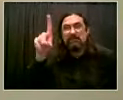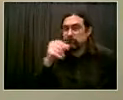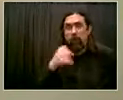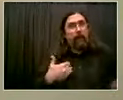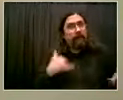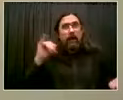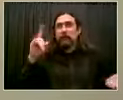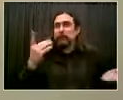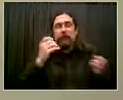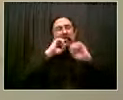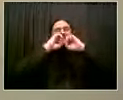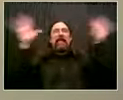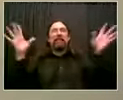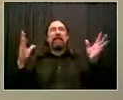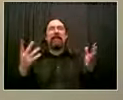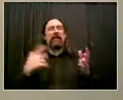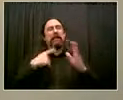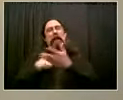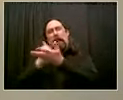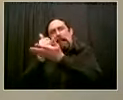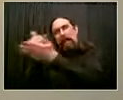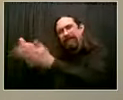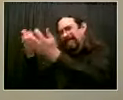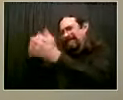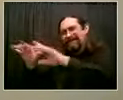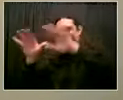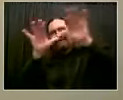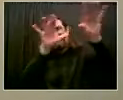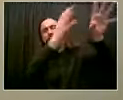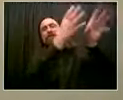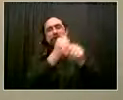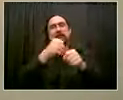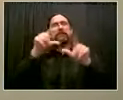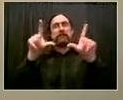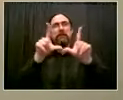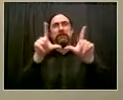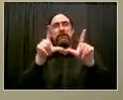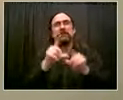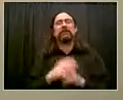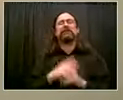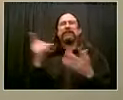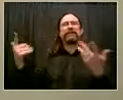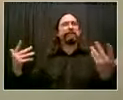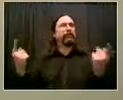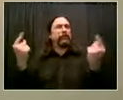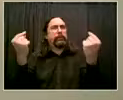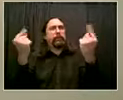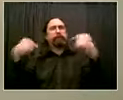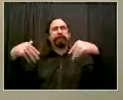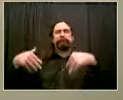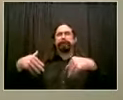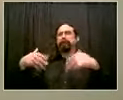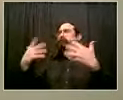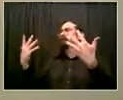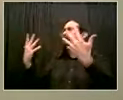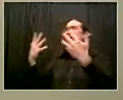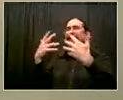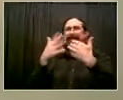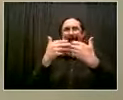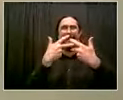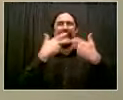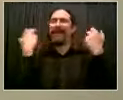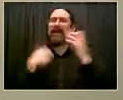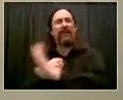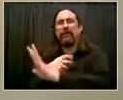brought him to prison. And I want to make sure we talk about that underlying dilemma of trauma that folk are leaving, going into prison and leaving